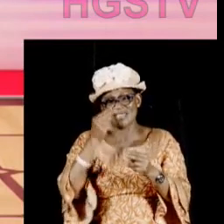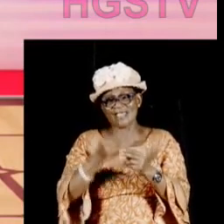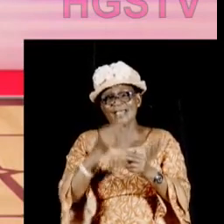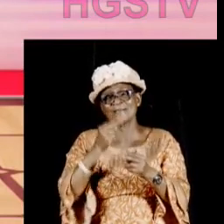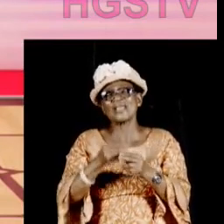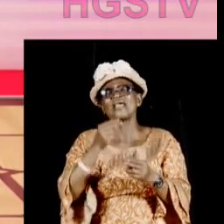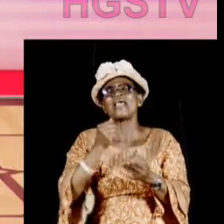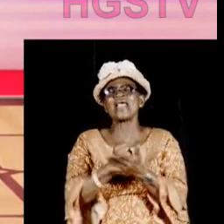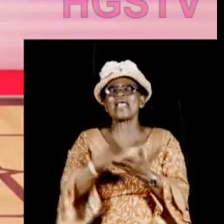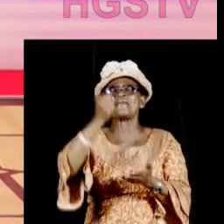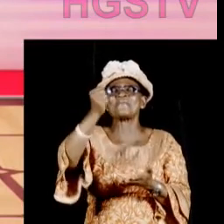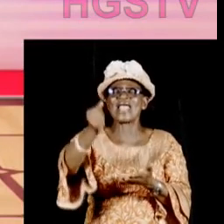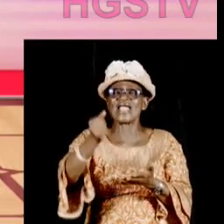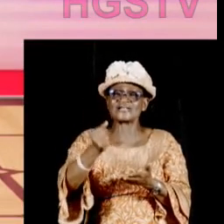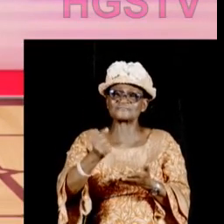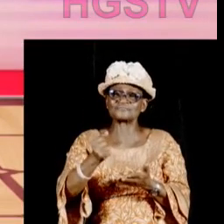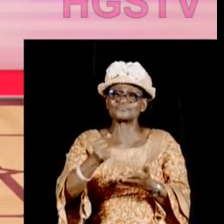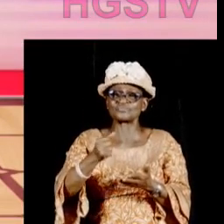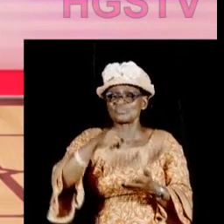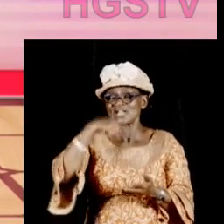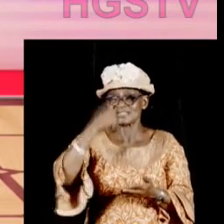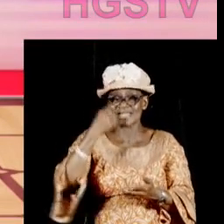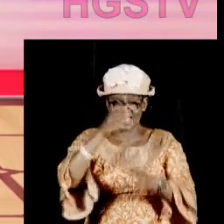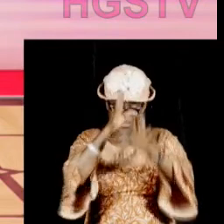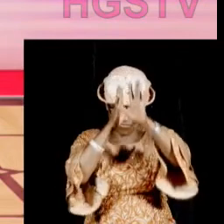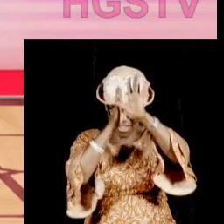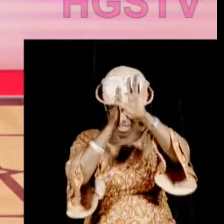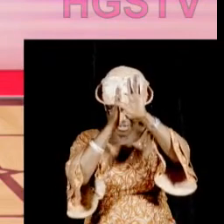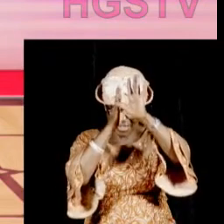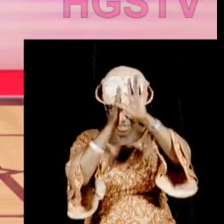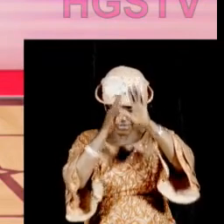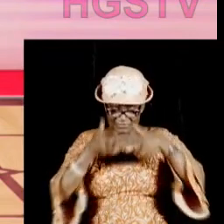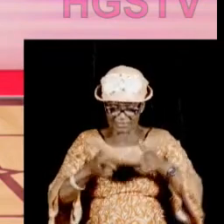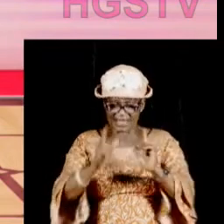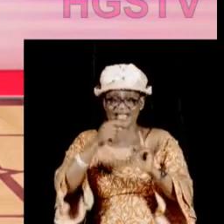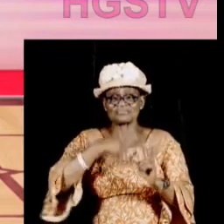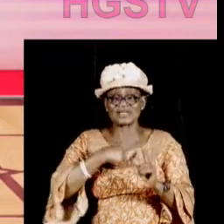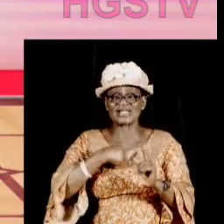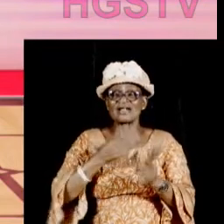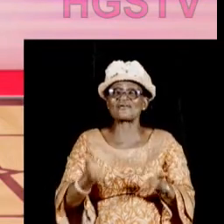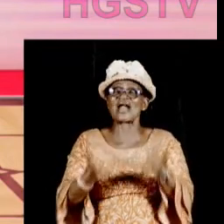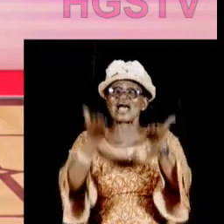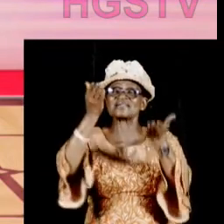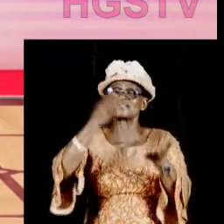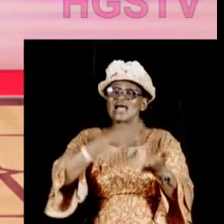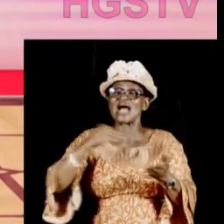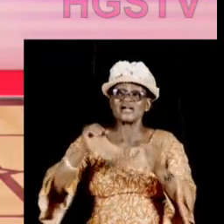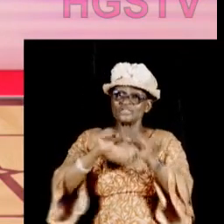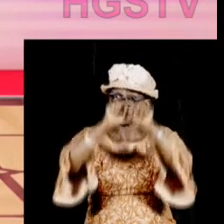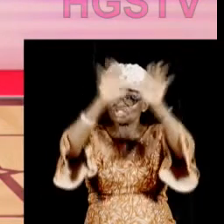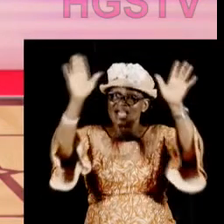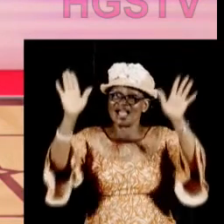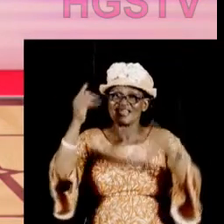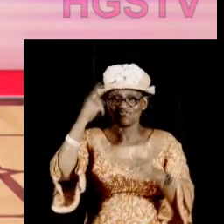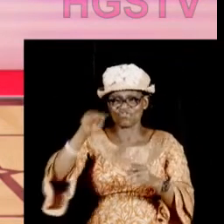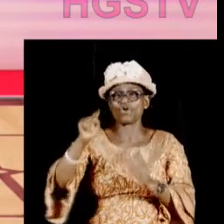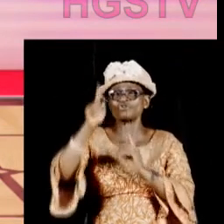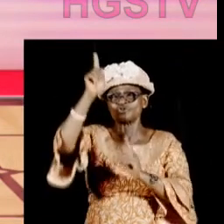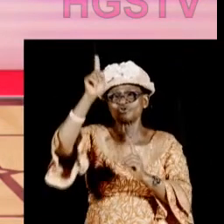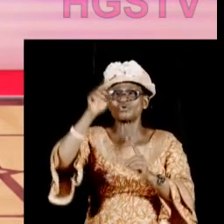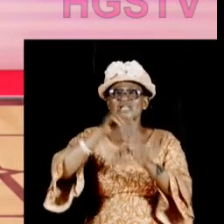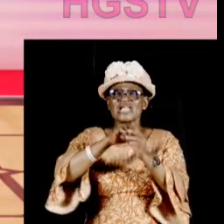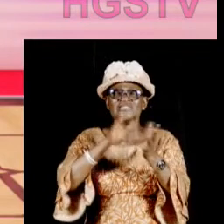Jesus' name. Amen. Say, Father, let me rise and shine for you in Jesus' name. Let me rise and